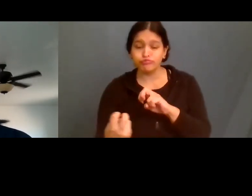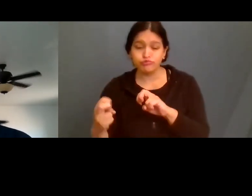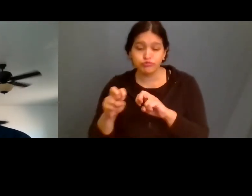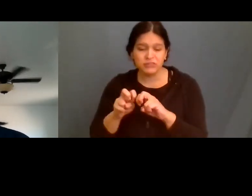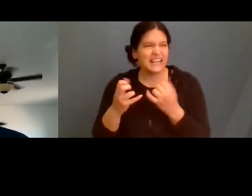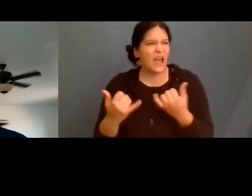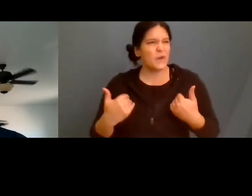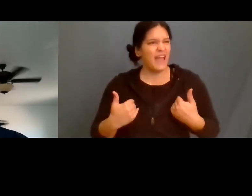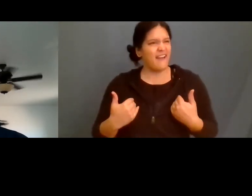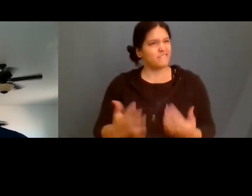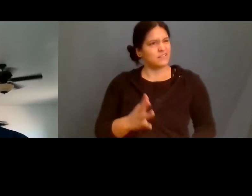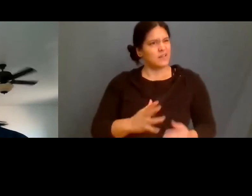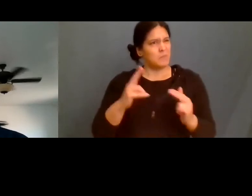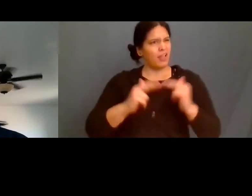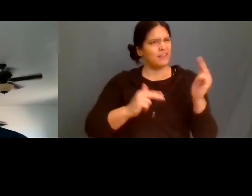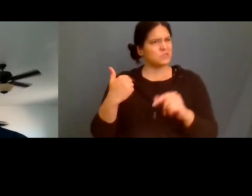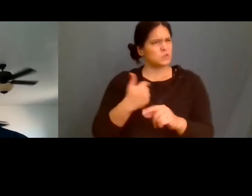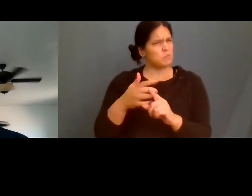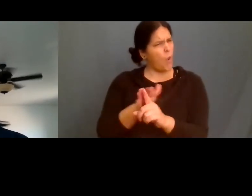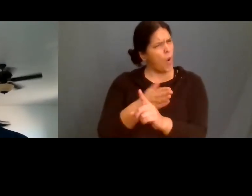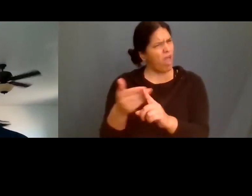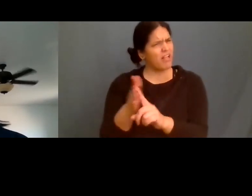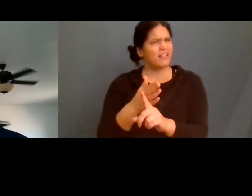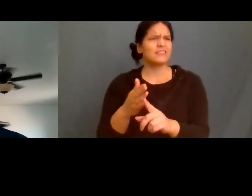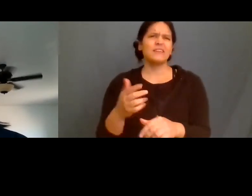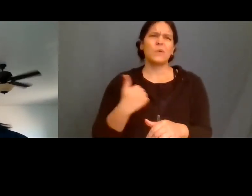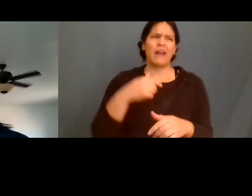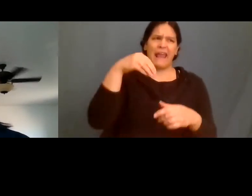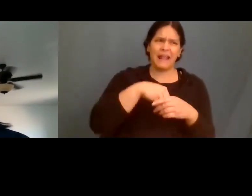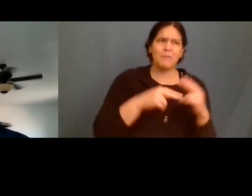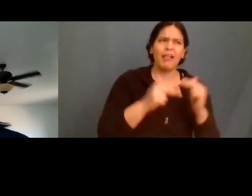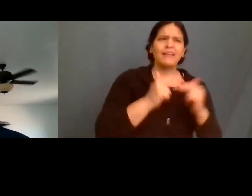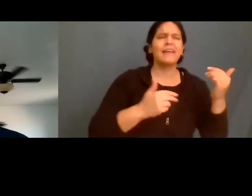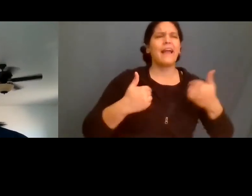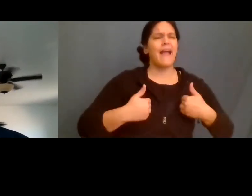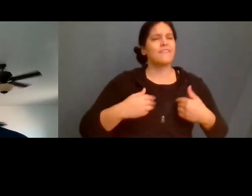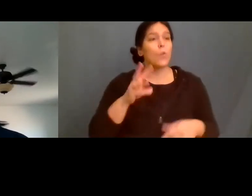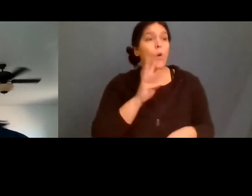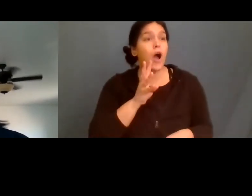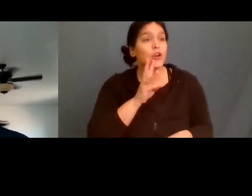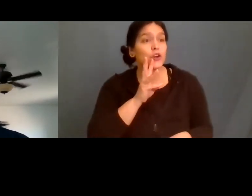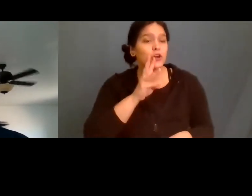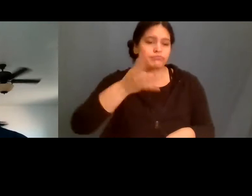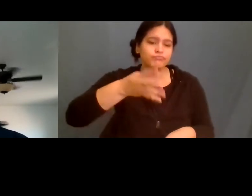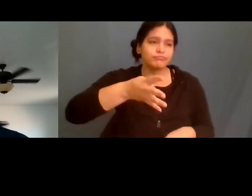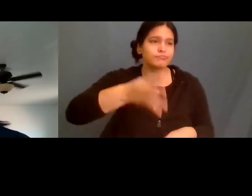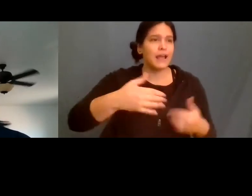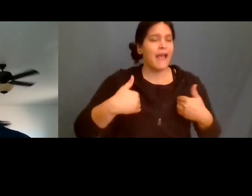We're so spoiled. We're inside. We have running water. We have restrooms. We have showers. And